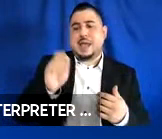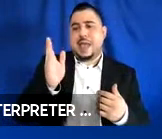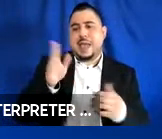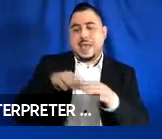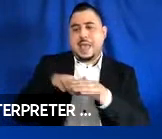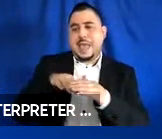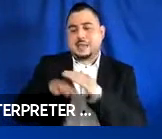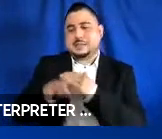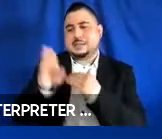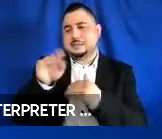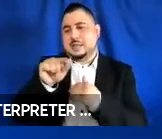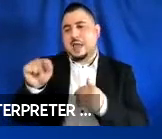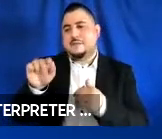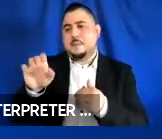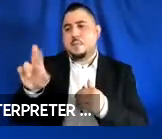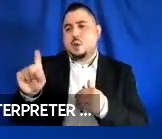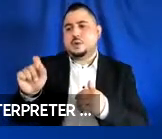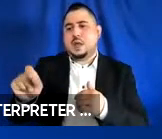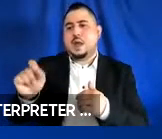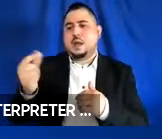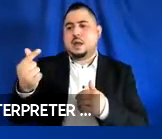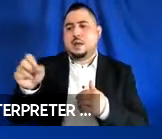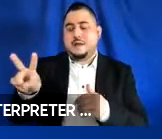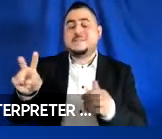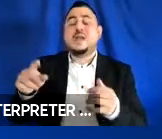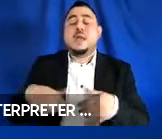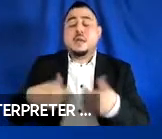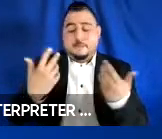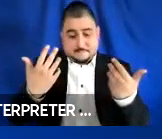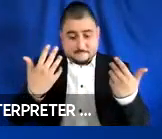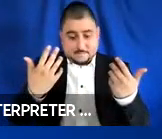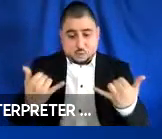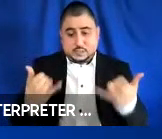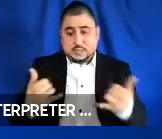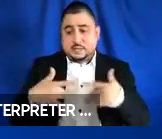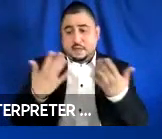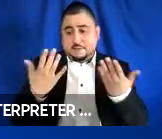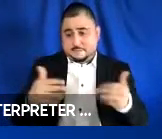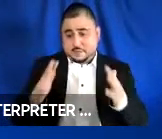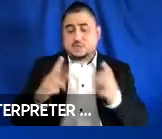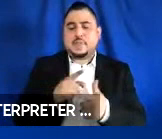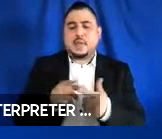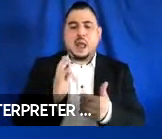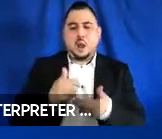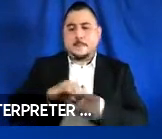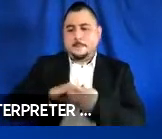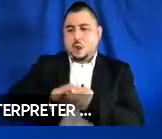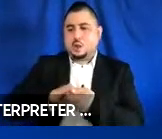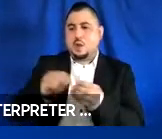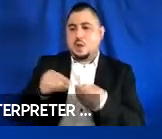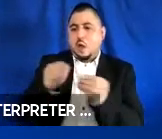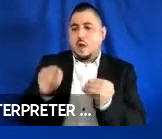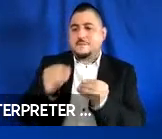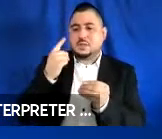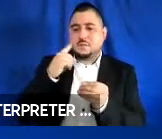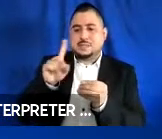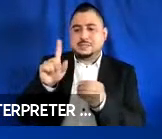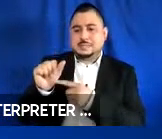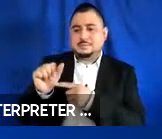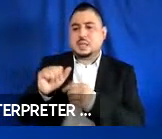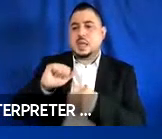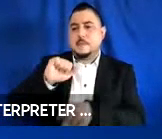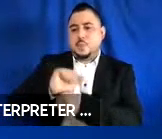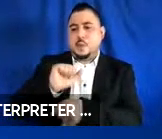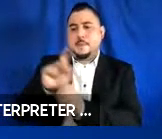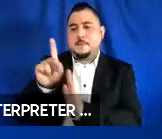events@access-board.gov. Finally, after today's event has concluded, thanks to our partners at the Office of Disability Employment